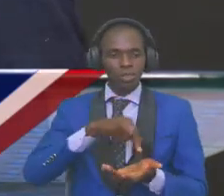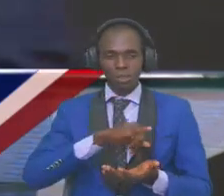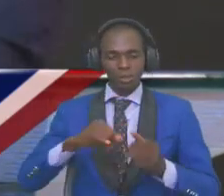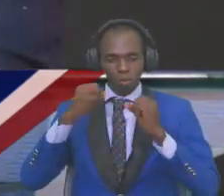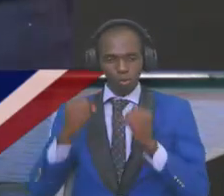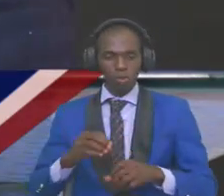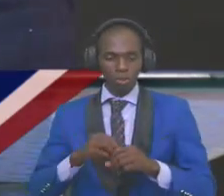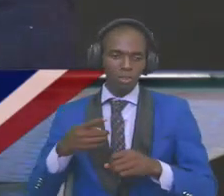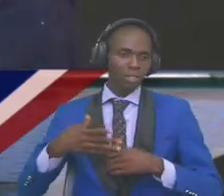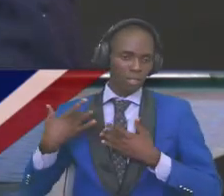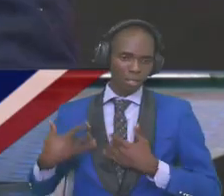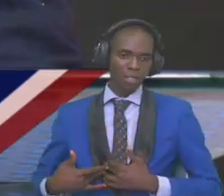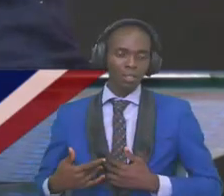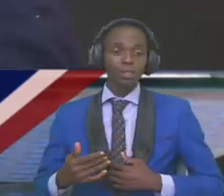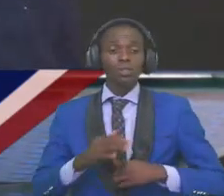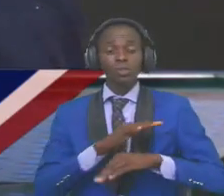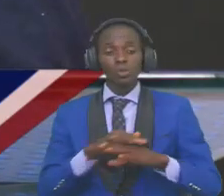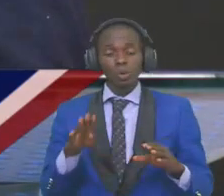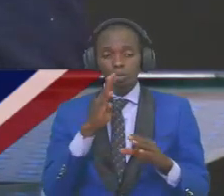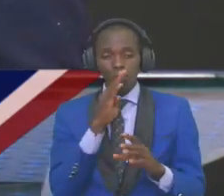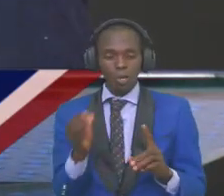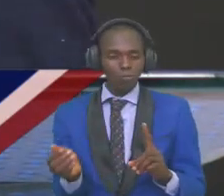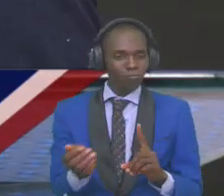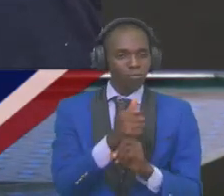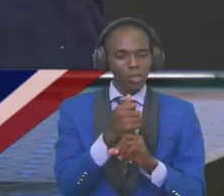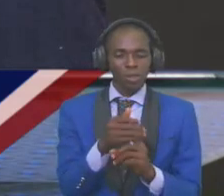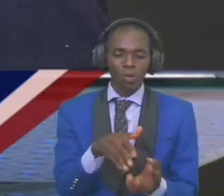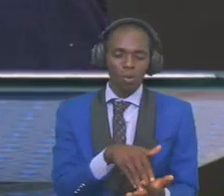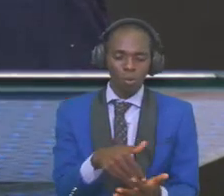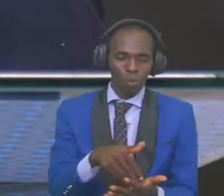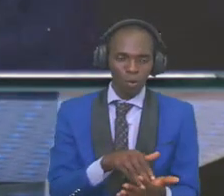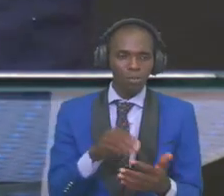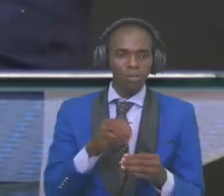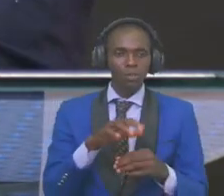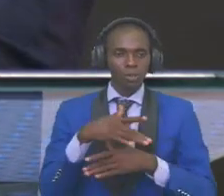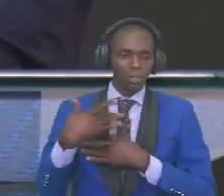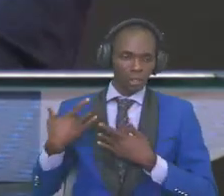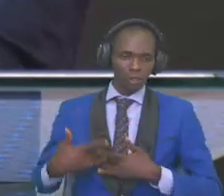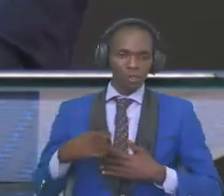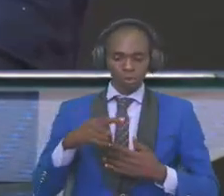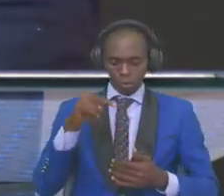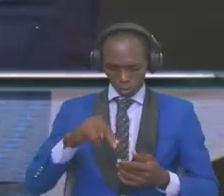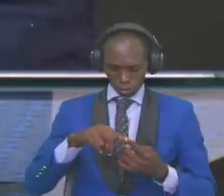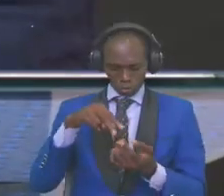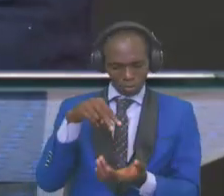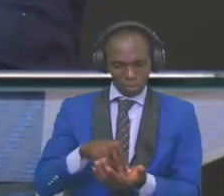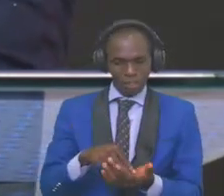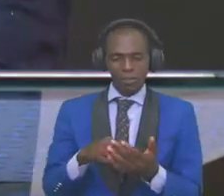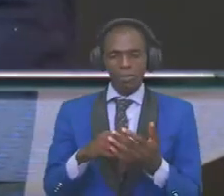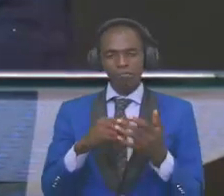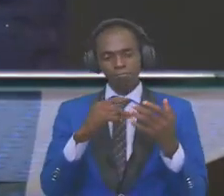heart. Don't be caught feeble in your heart. You stay